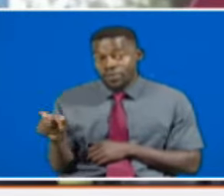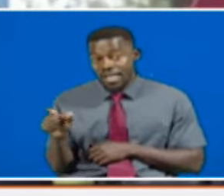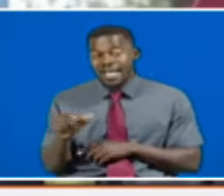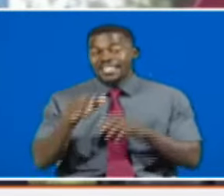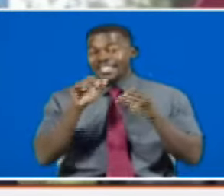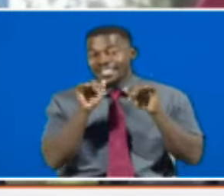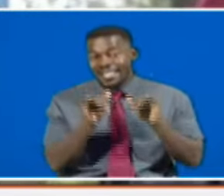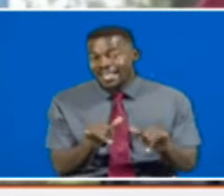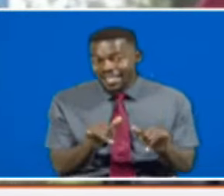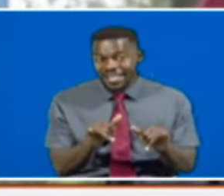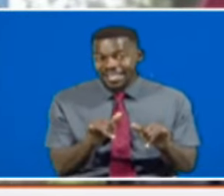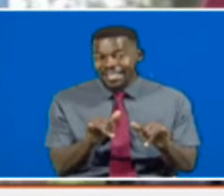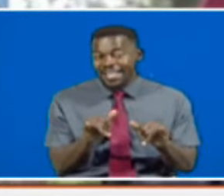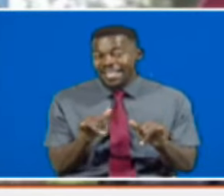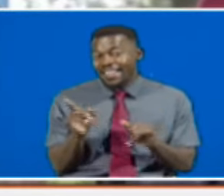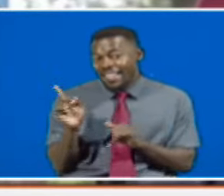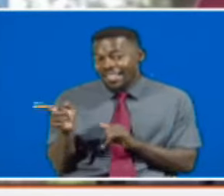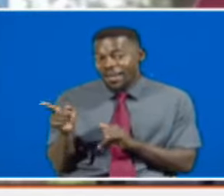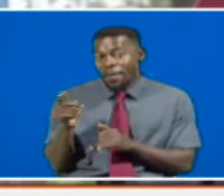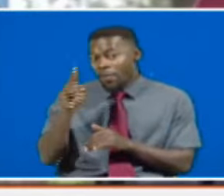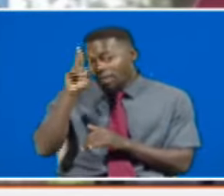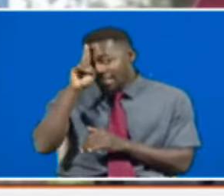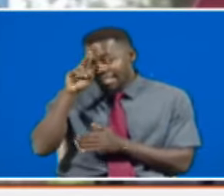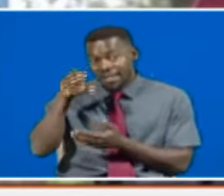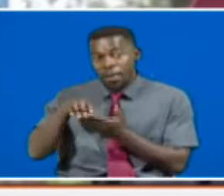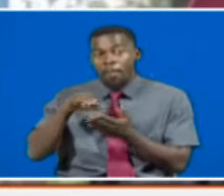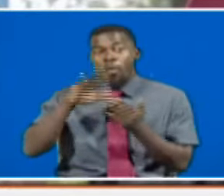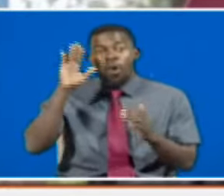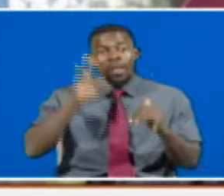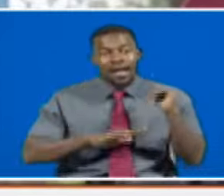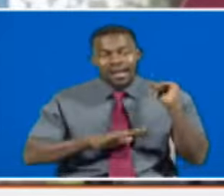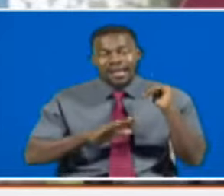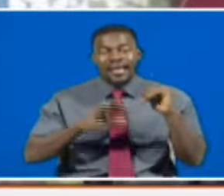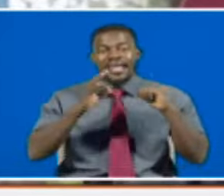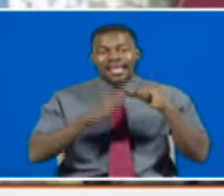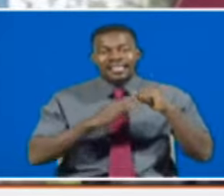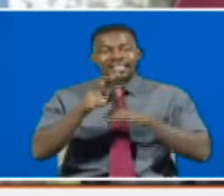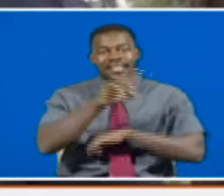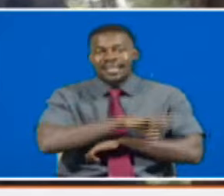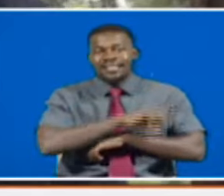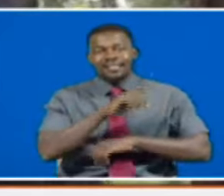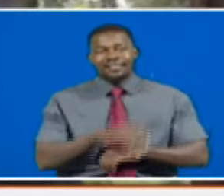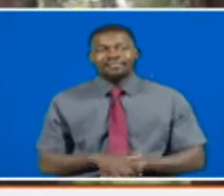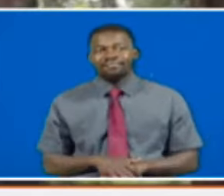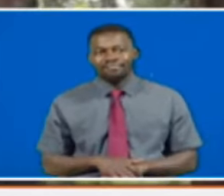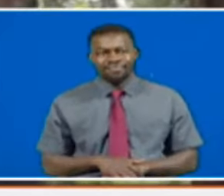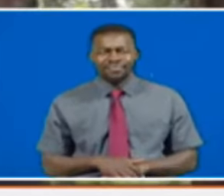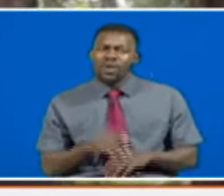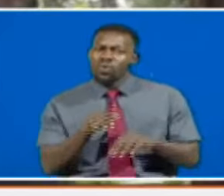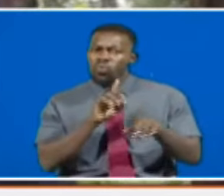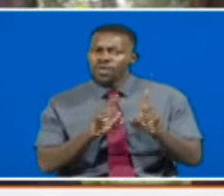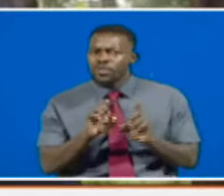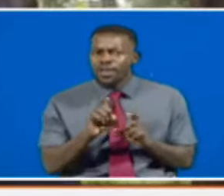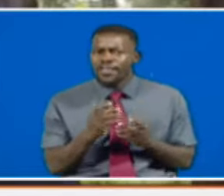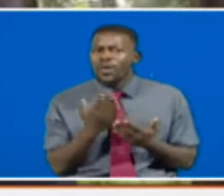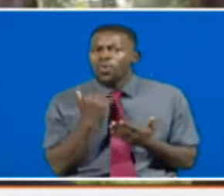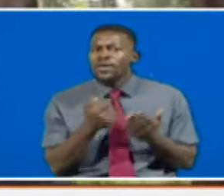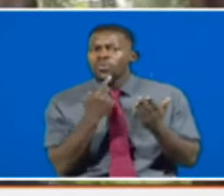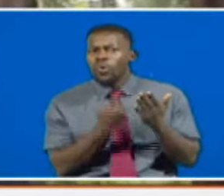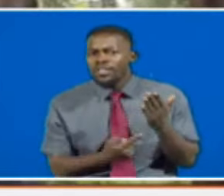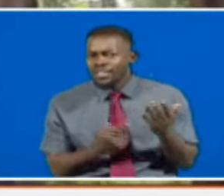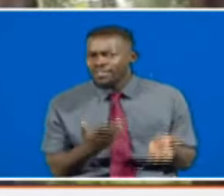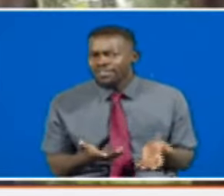behind police bars for more than 8 days. Do they want so that the injuries